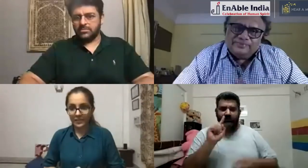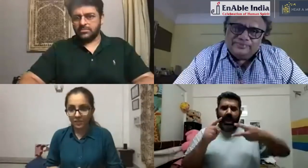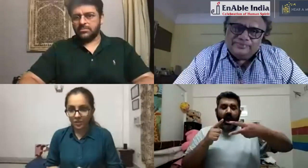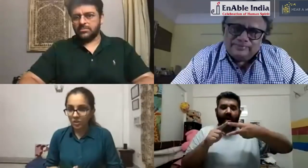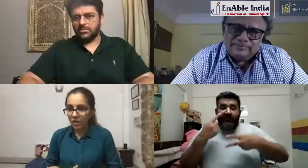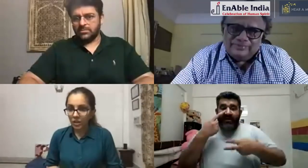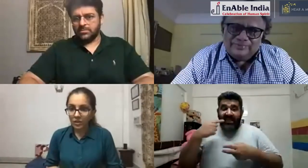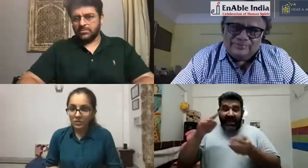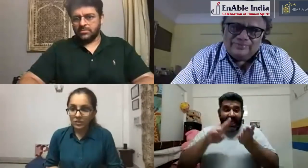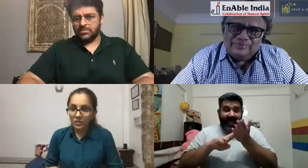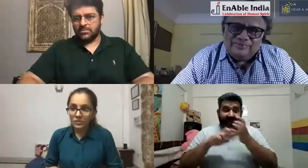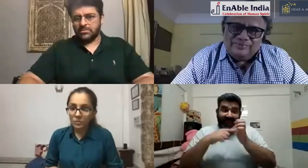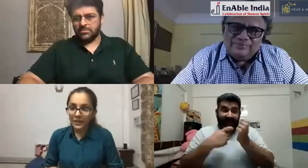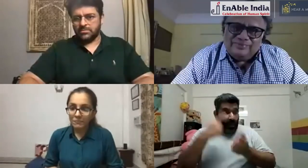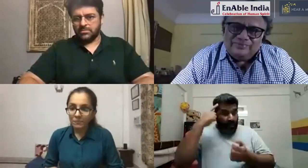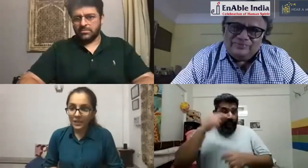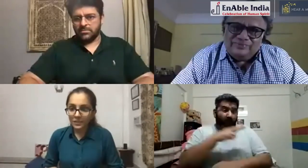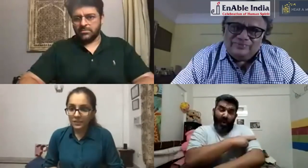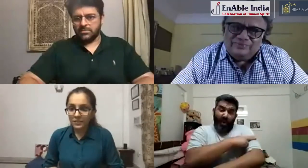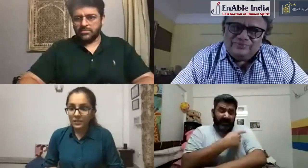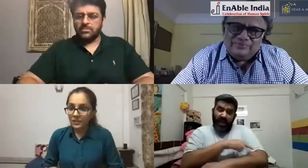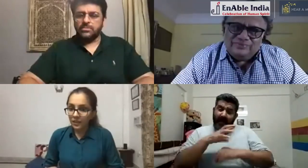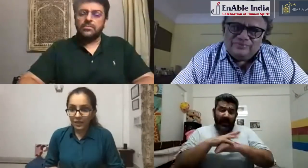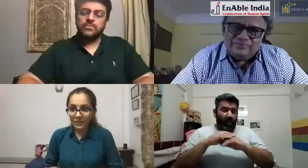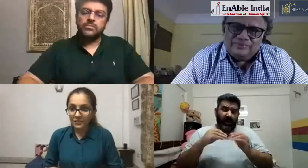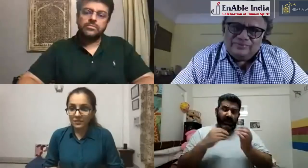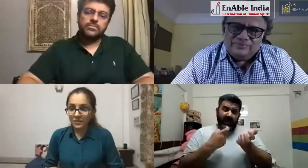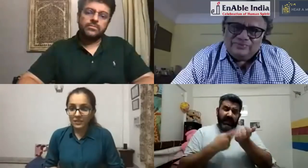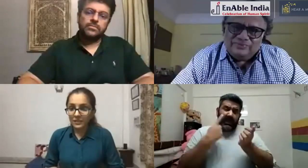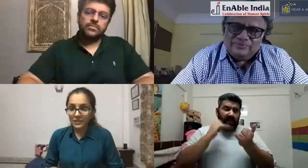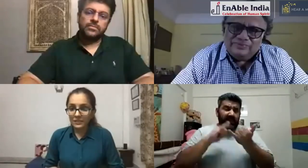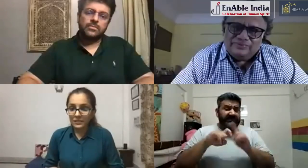All right. Uh, so my father, uh,